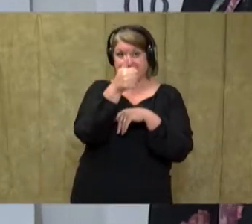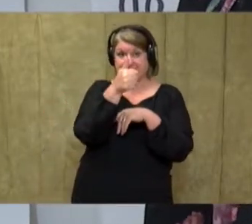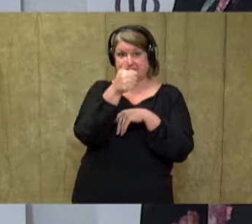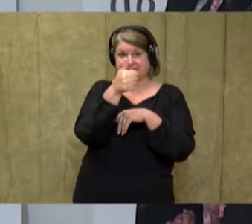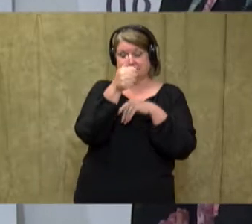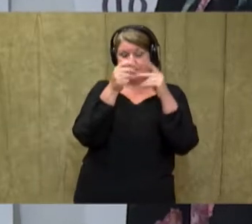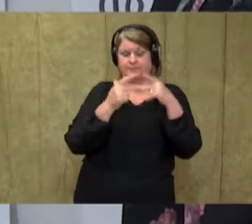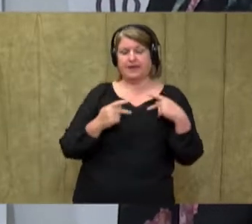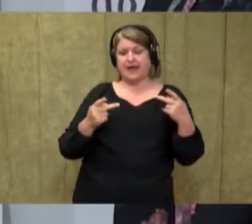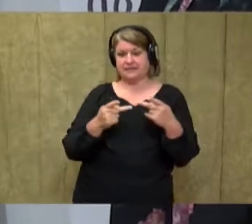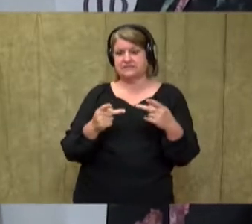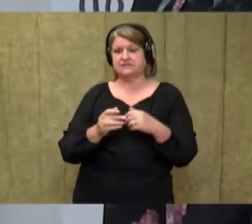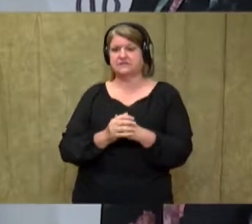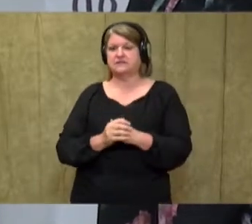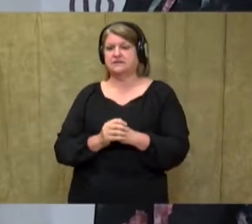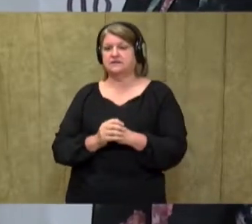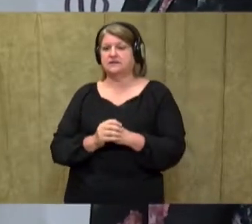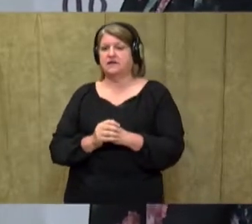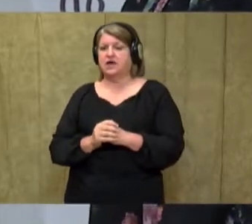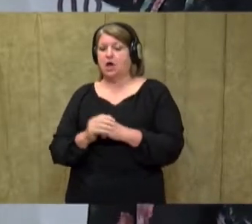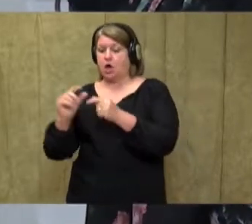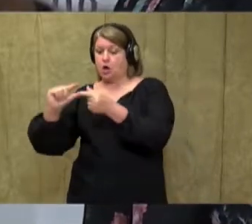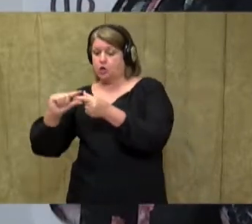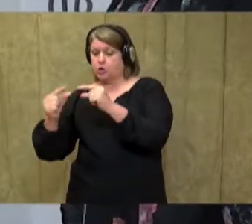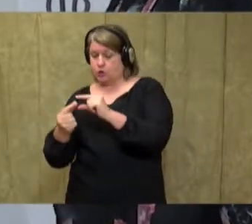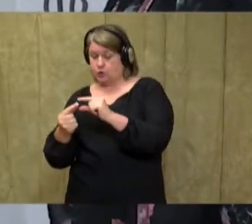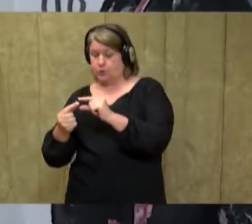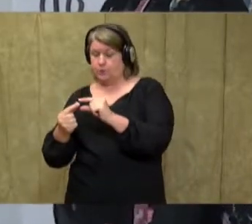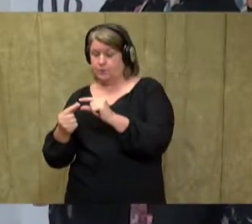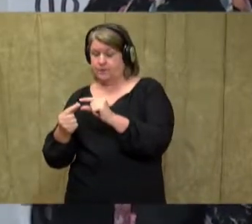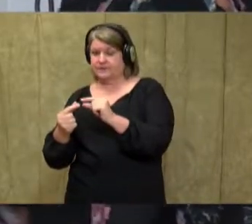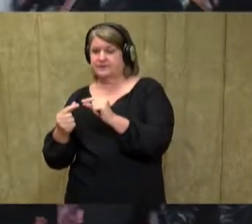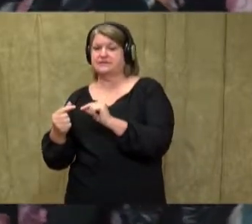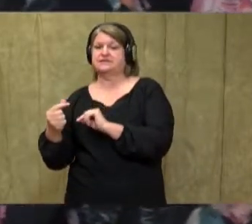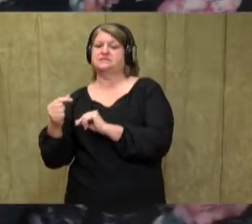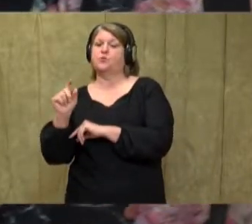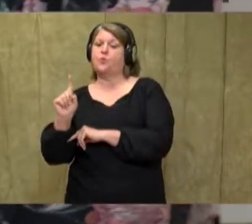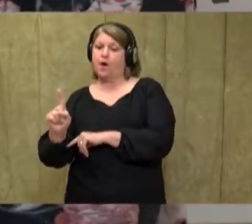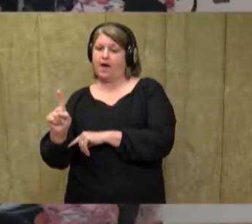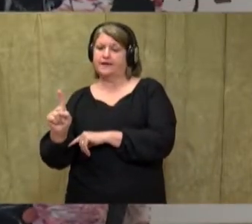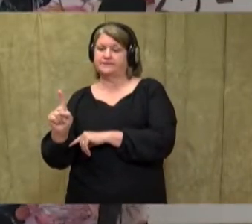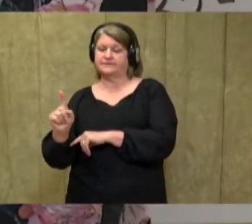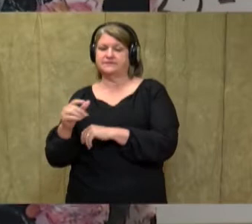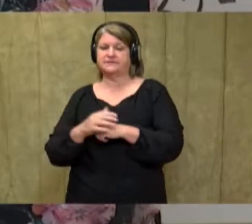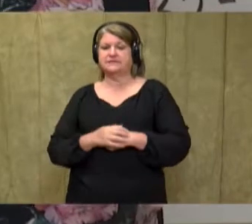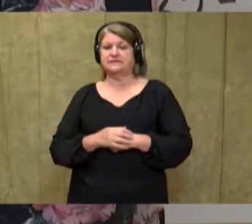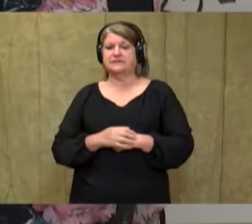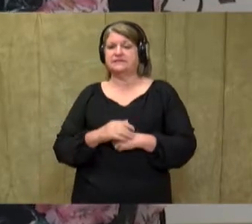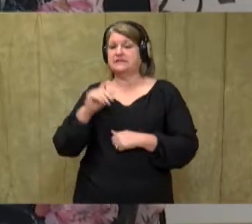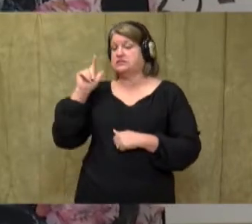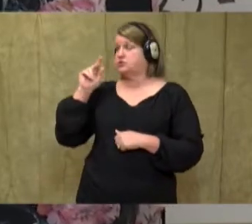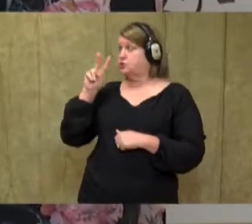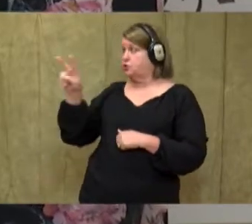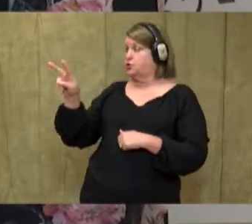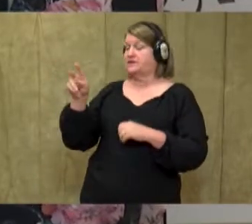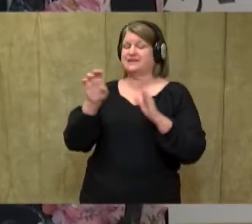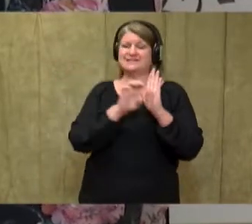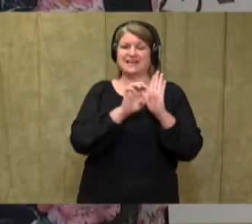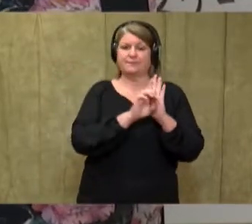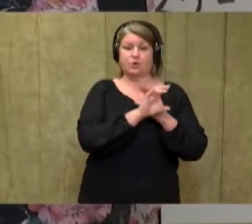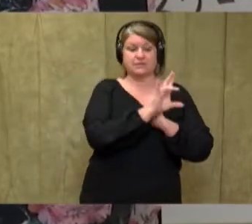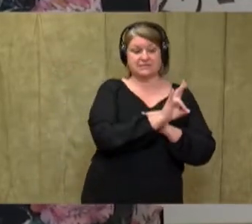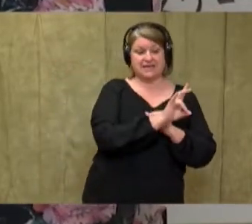cube. A cube is just one, and it holds the ones place. Let's look at our example. We have